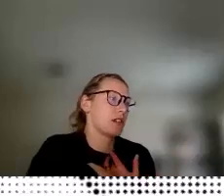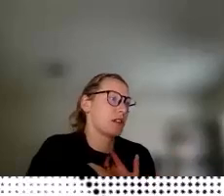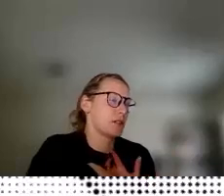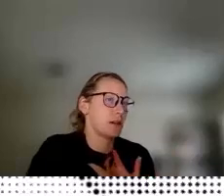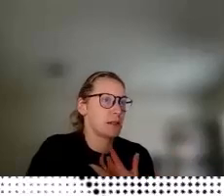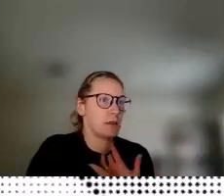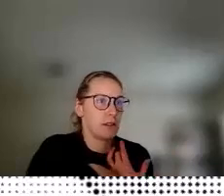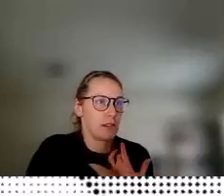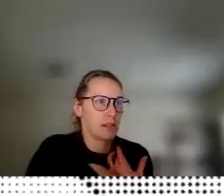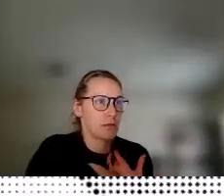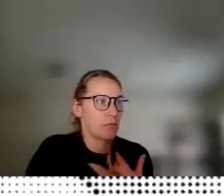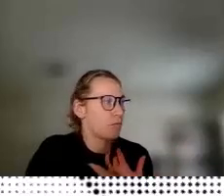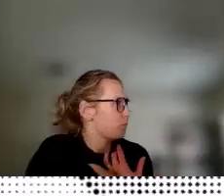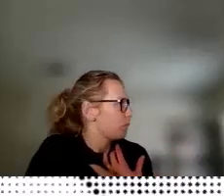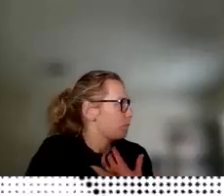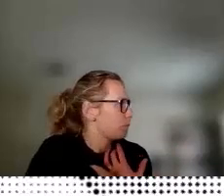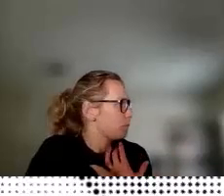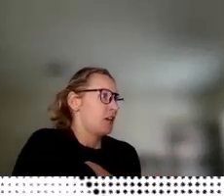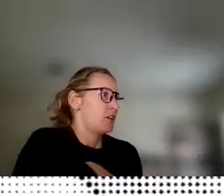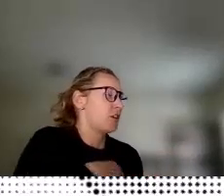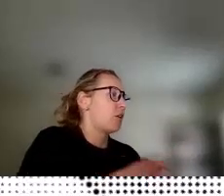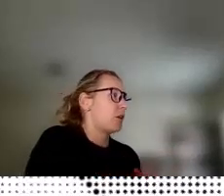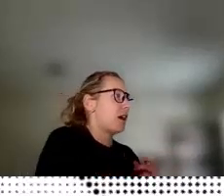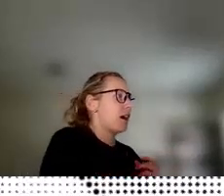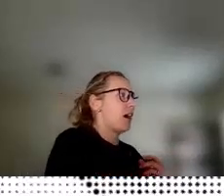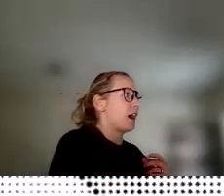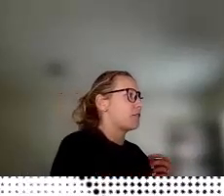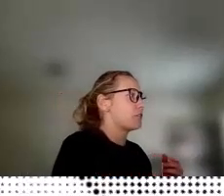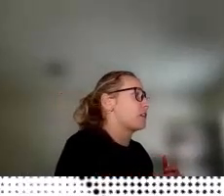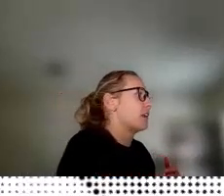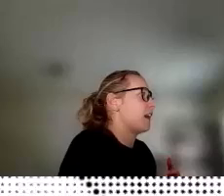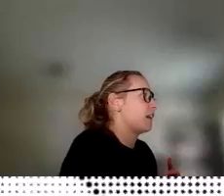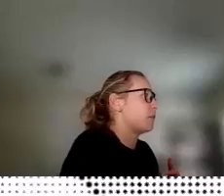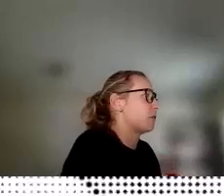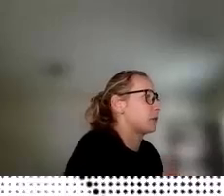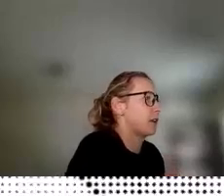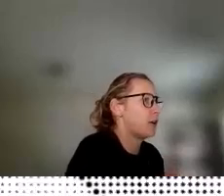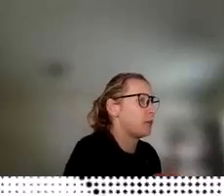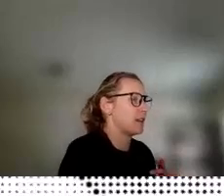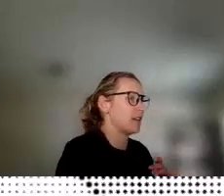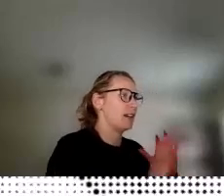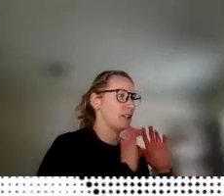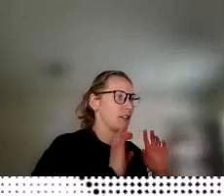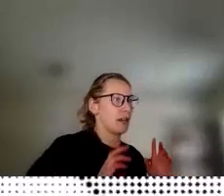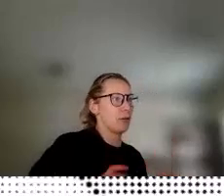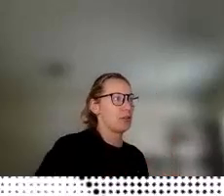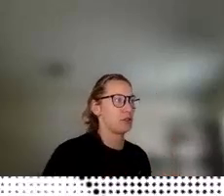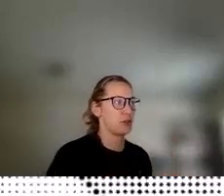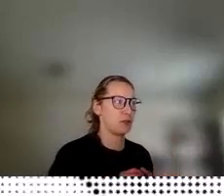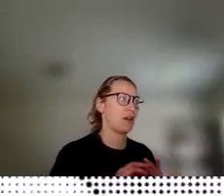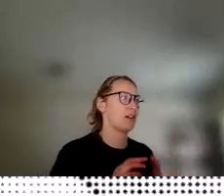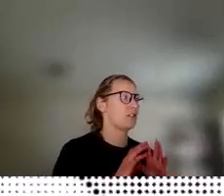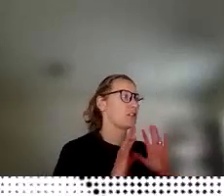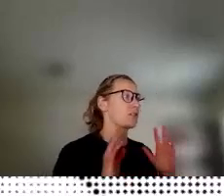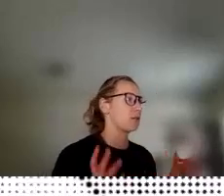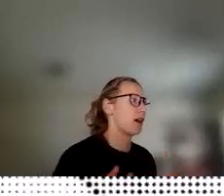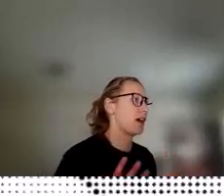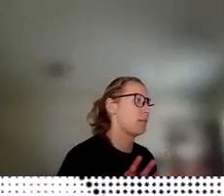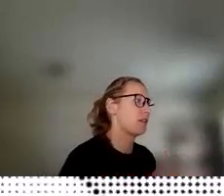management roles and responsibilities. So after today, we're really hoping that you're able